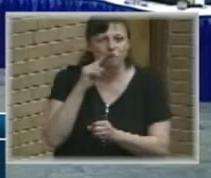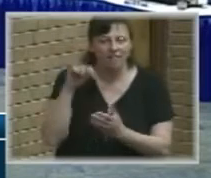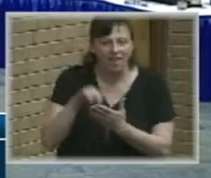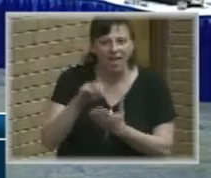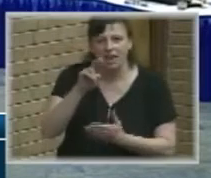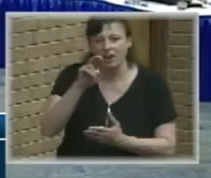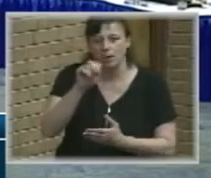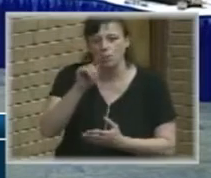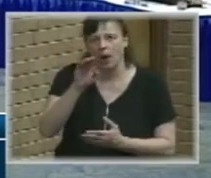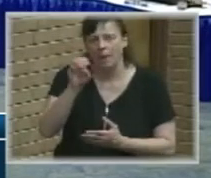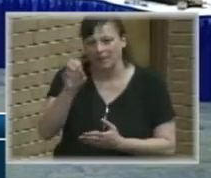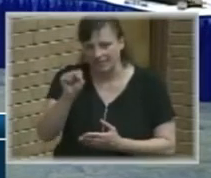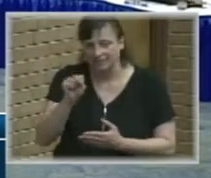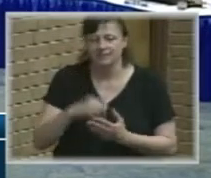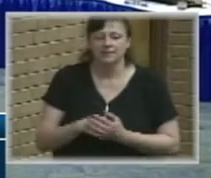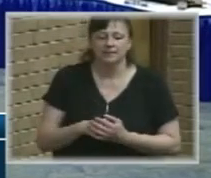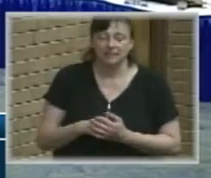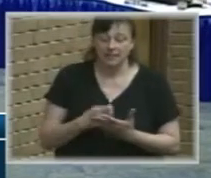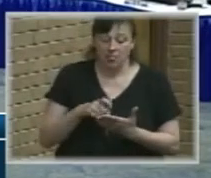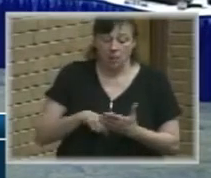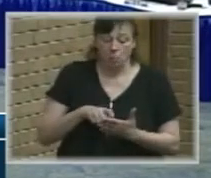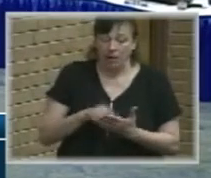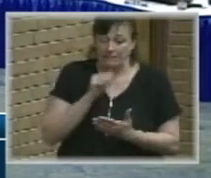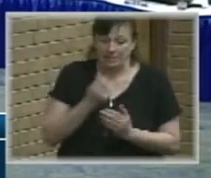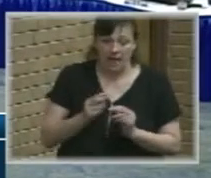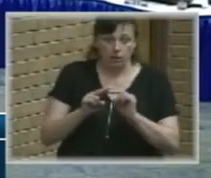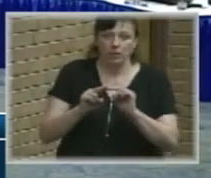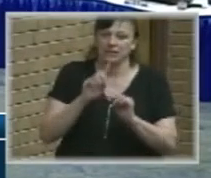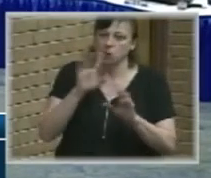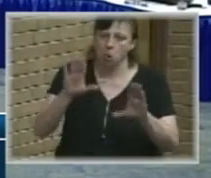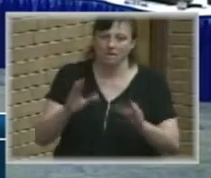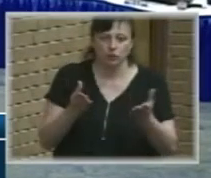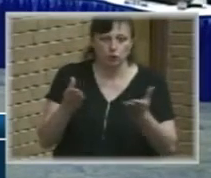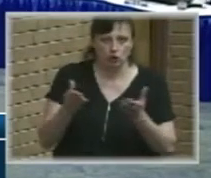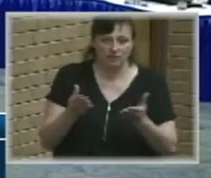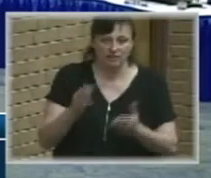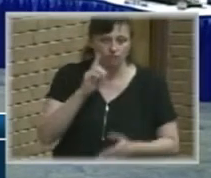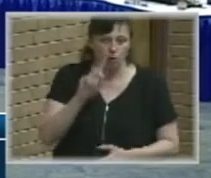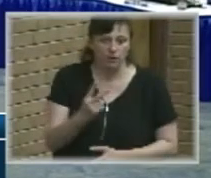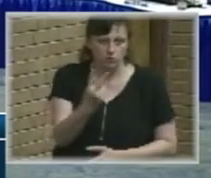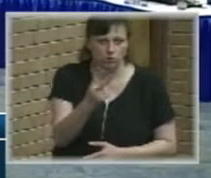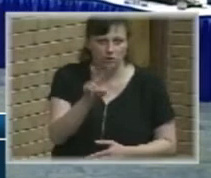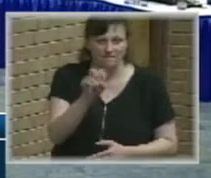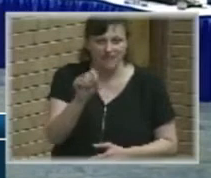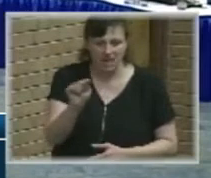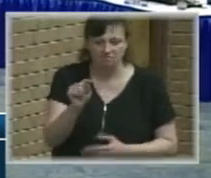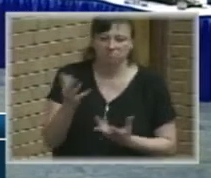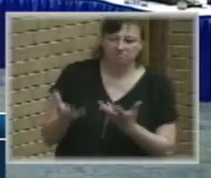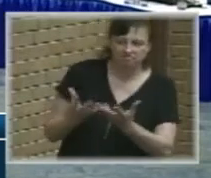in the communication, the price is not increased. It's a great service, helps families make sure their pets